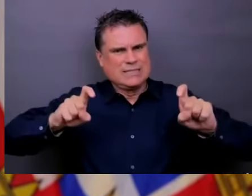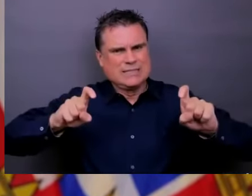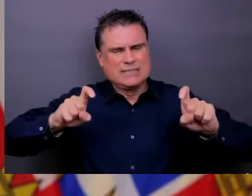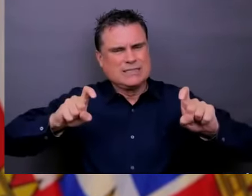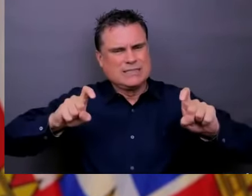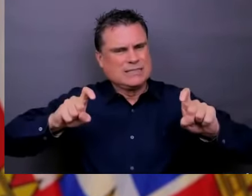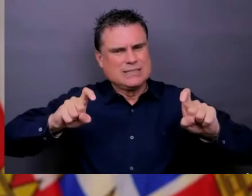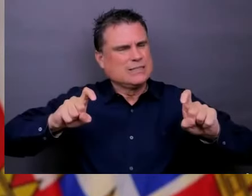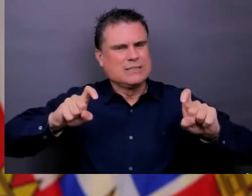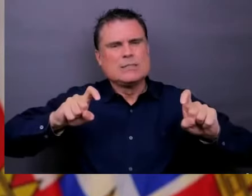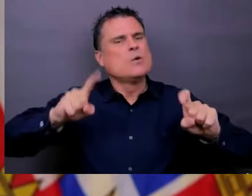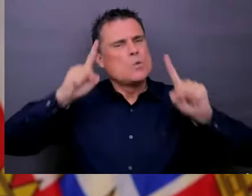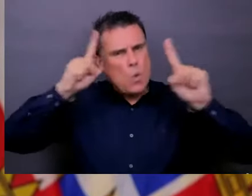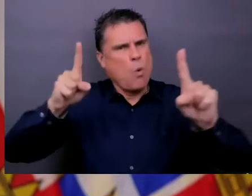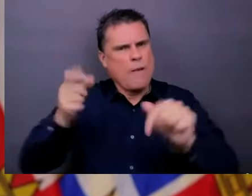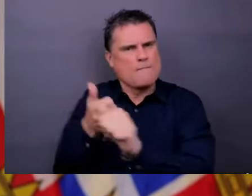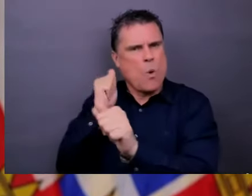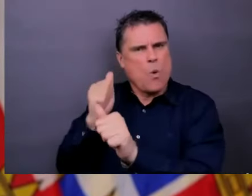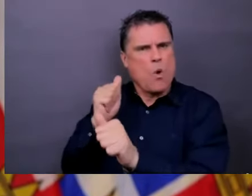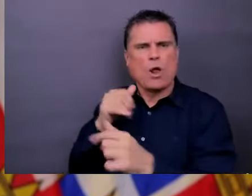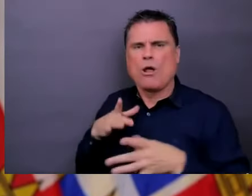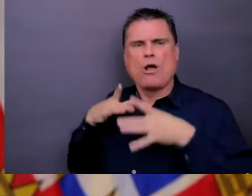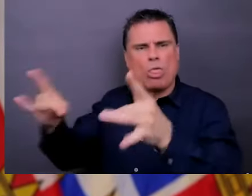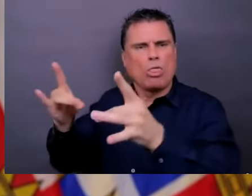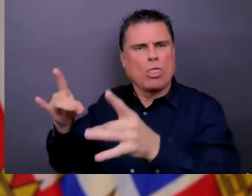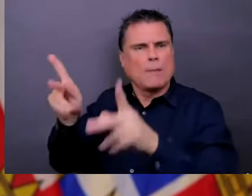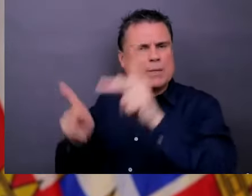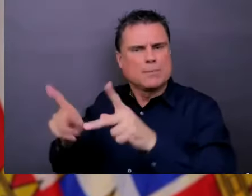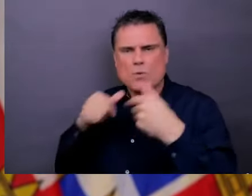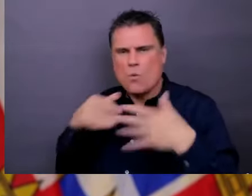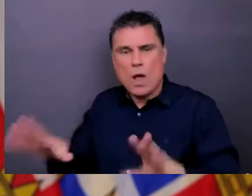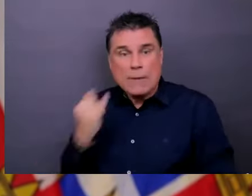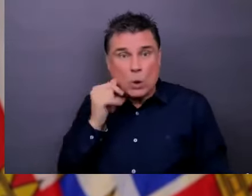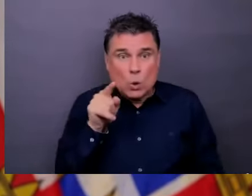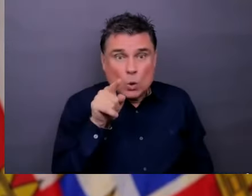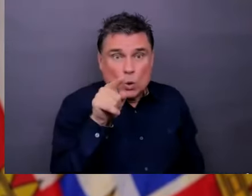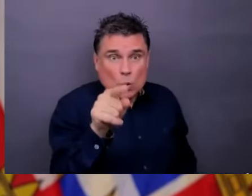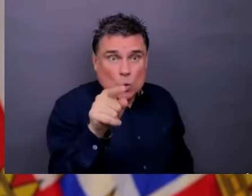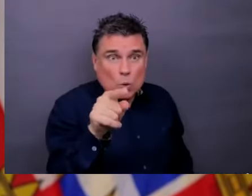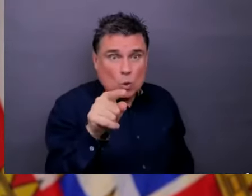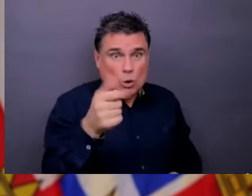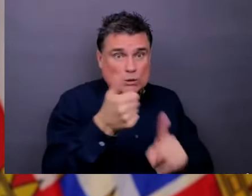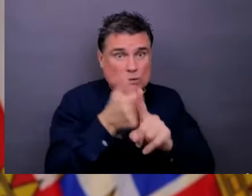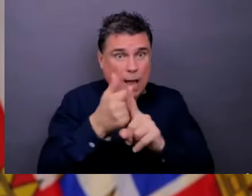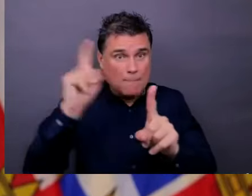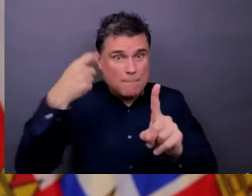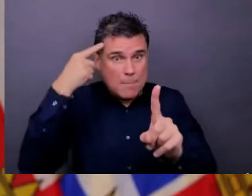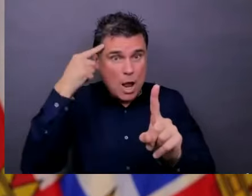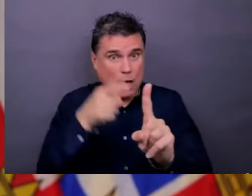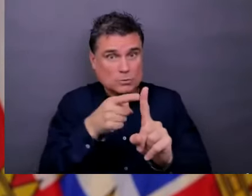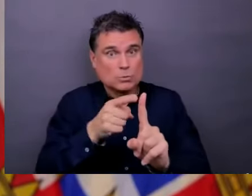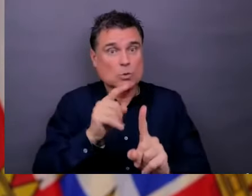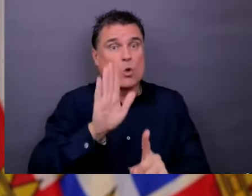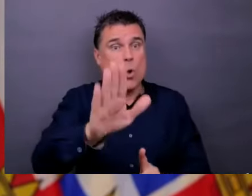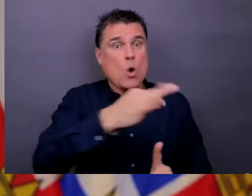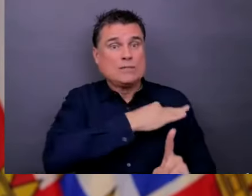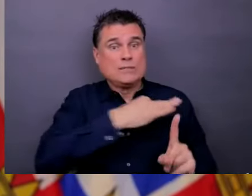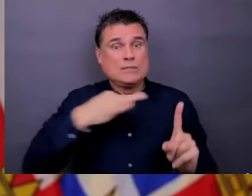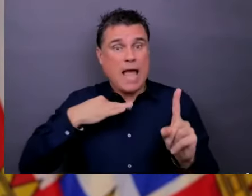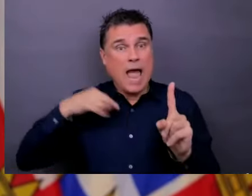home. This is important not just on an individual basis, but means that your business is protected as